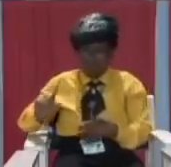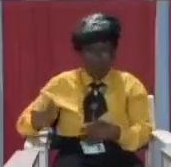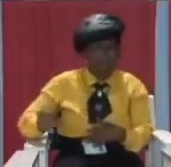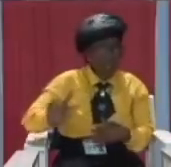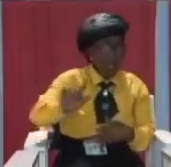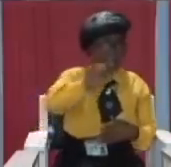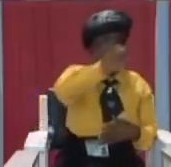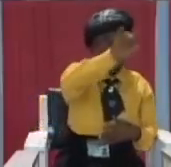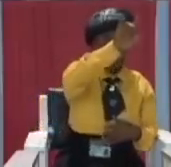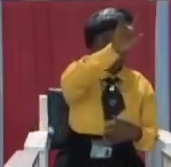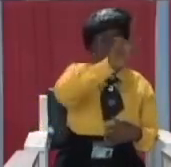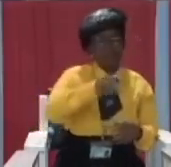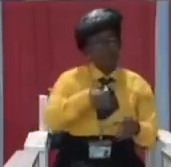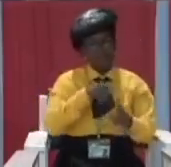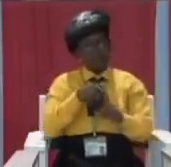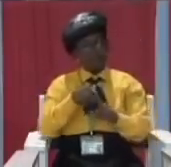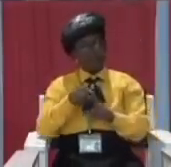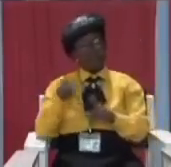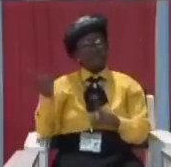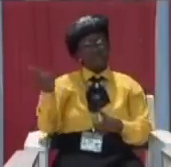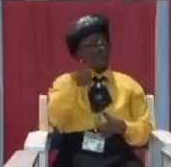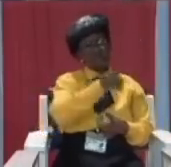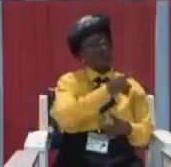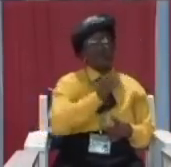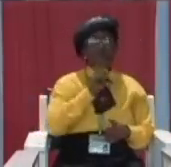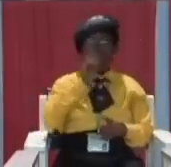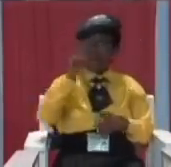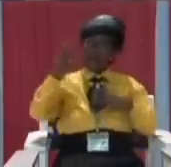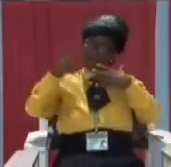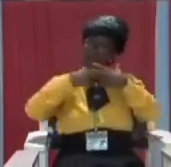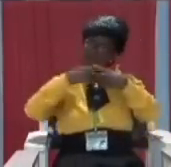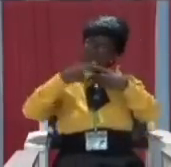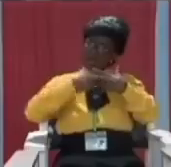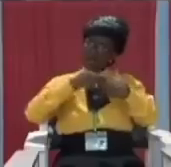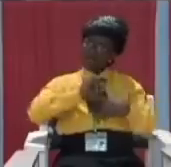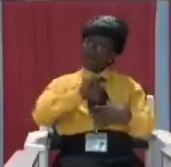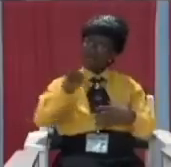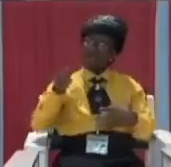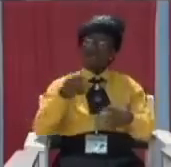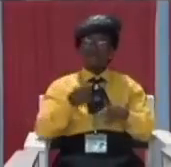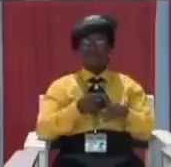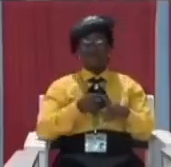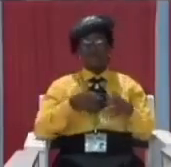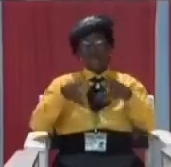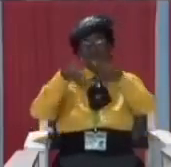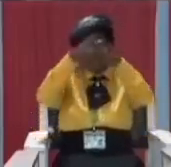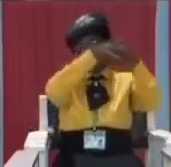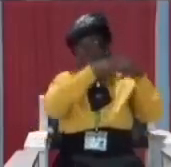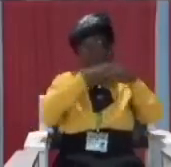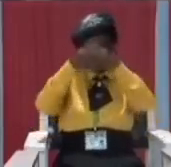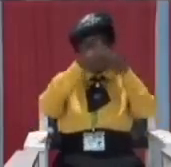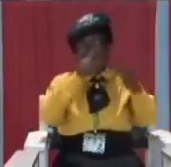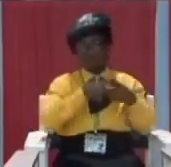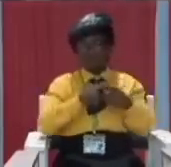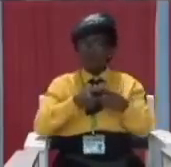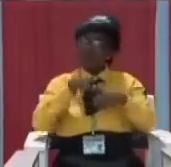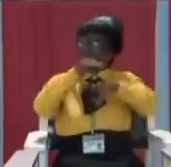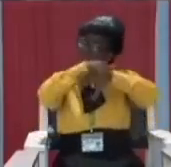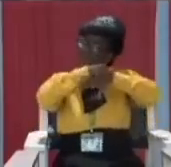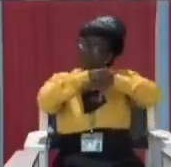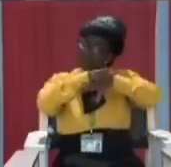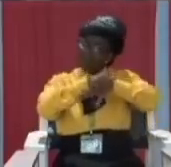When you are returning from America to Britain, the same wind now